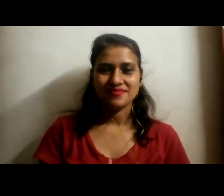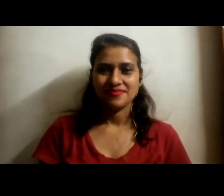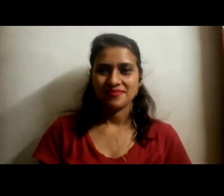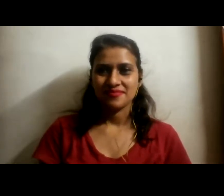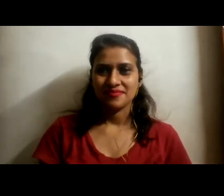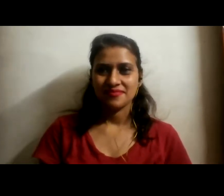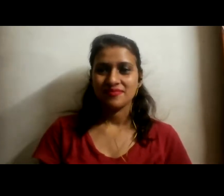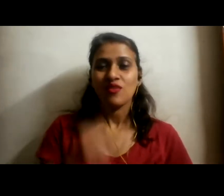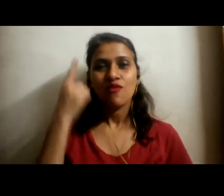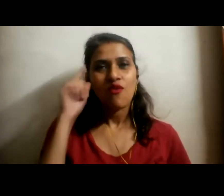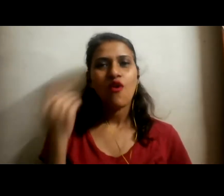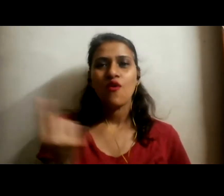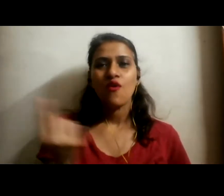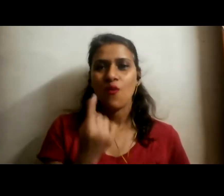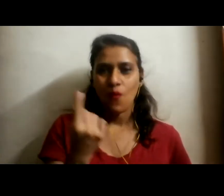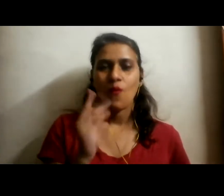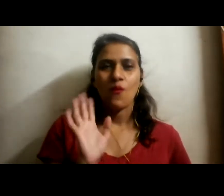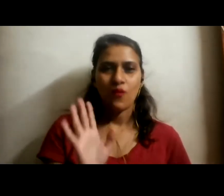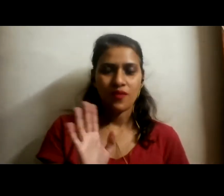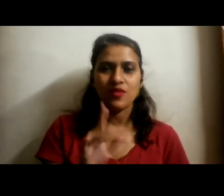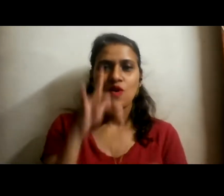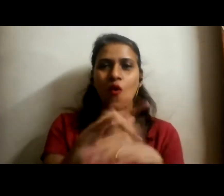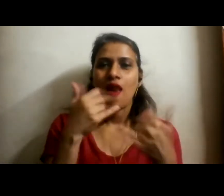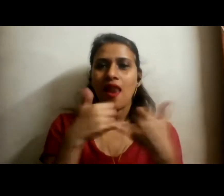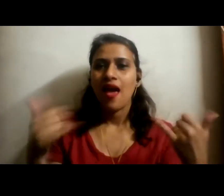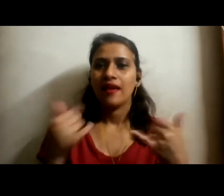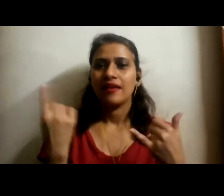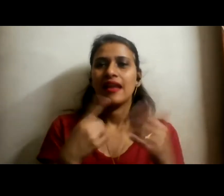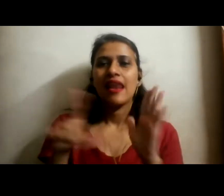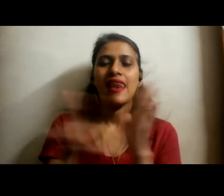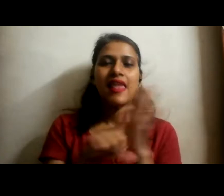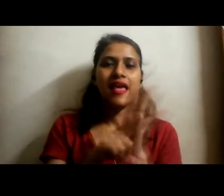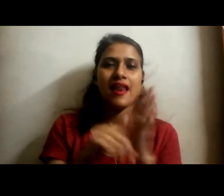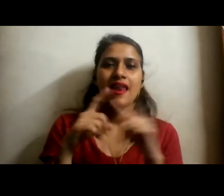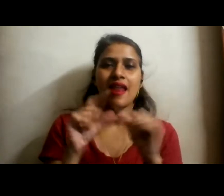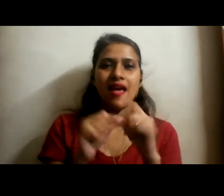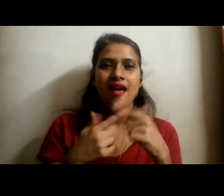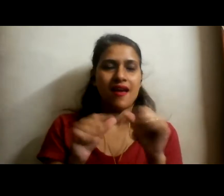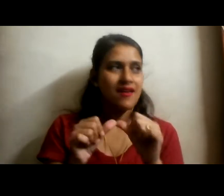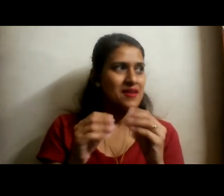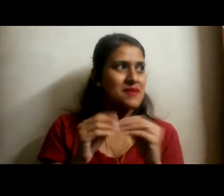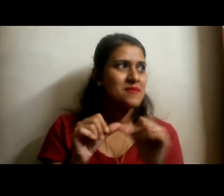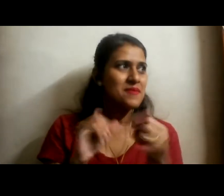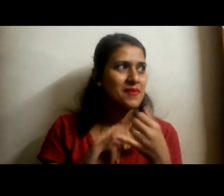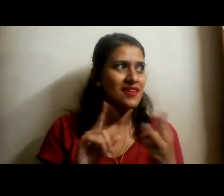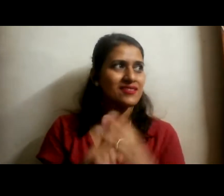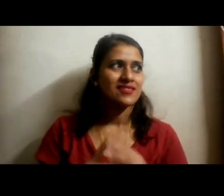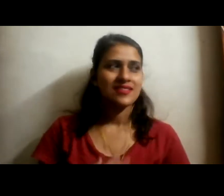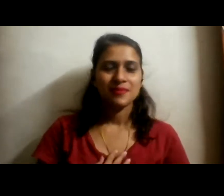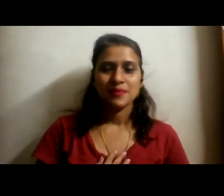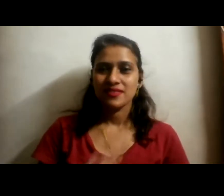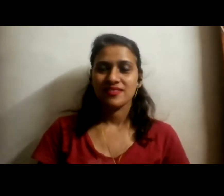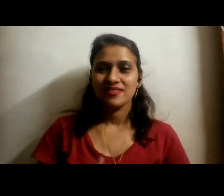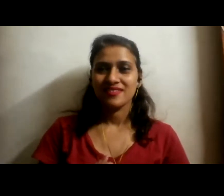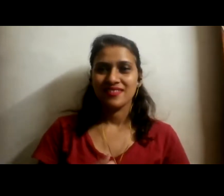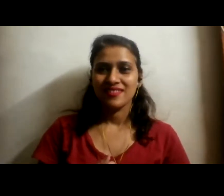just for one SEC Online legal database. So usually what people do, they